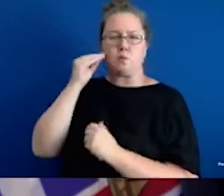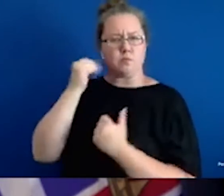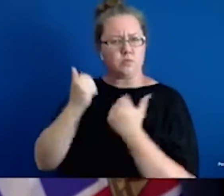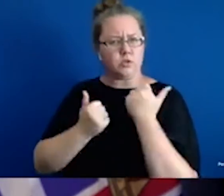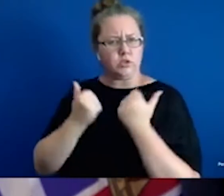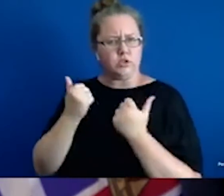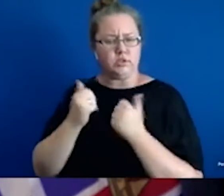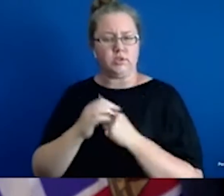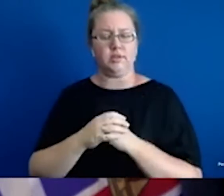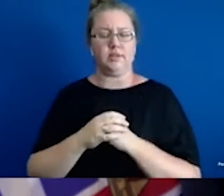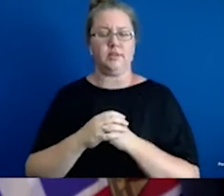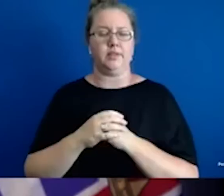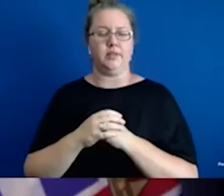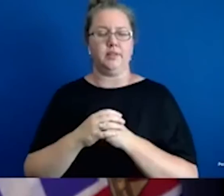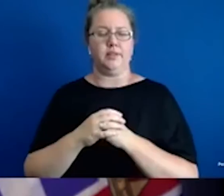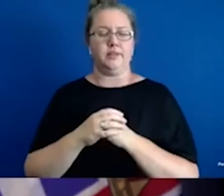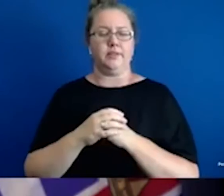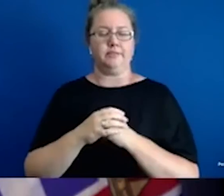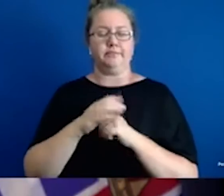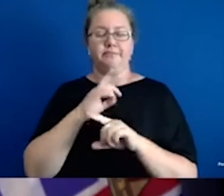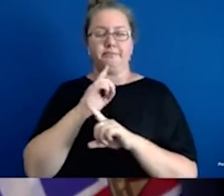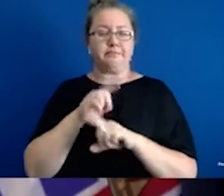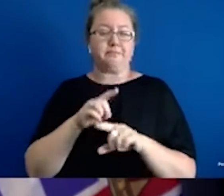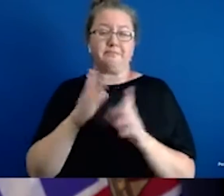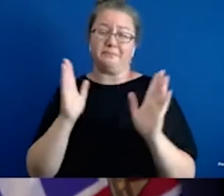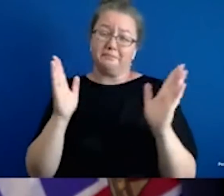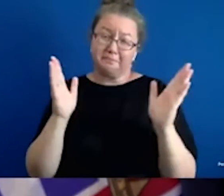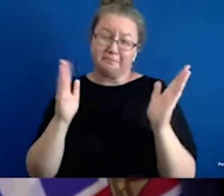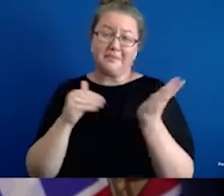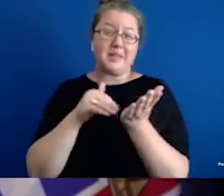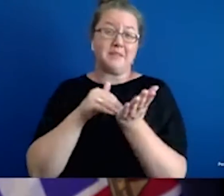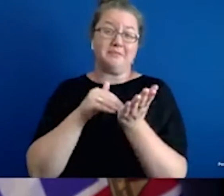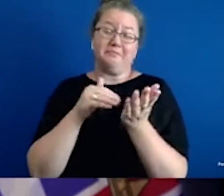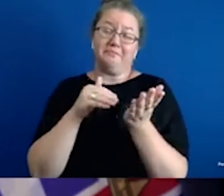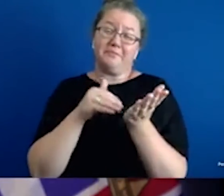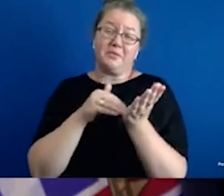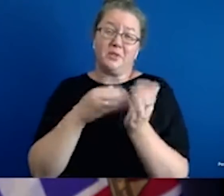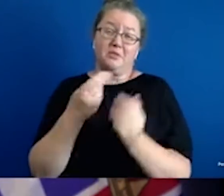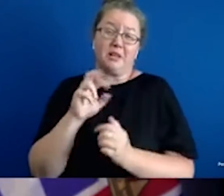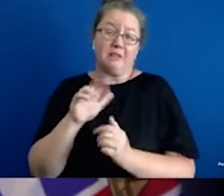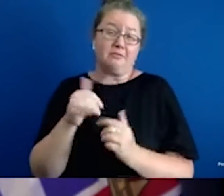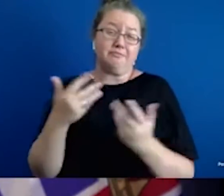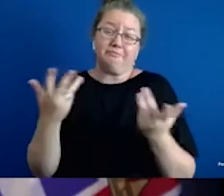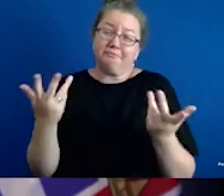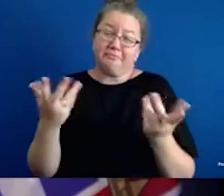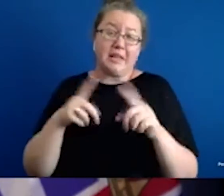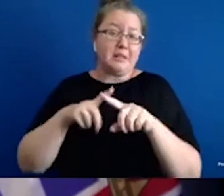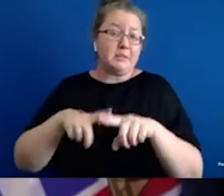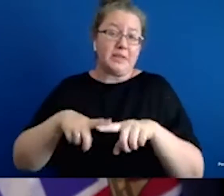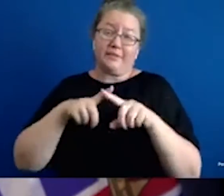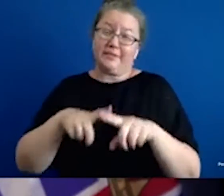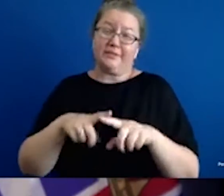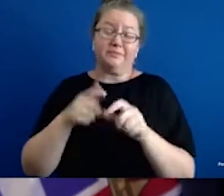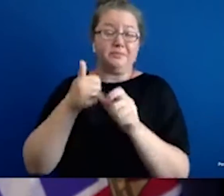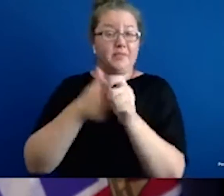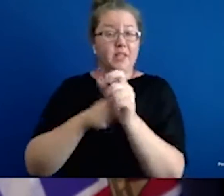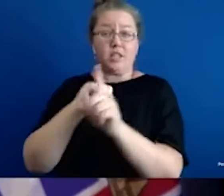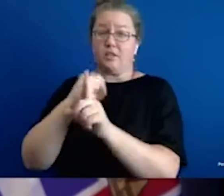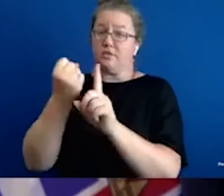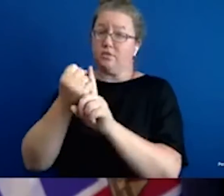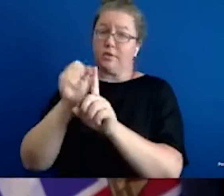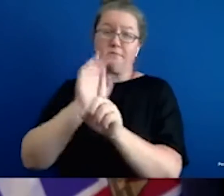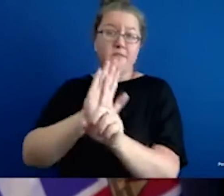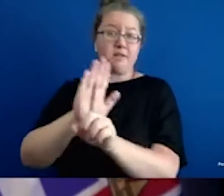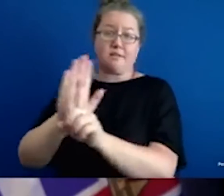well, it depends. And obviously, these are things that we're learning about, and every individual situation is